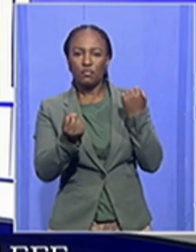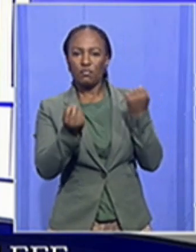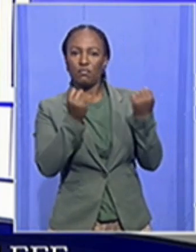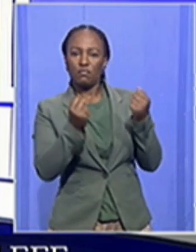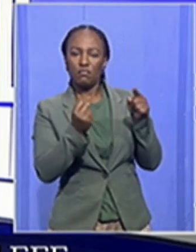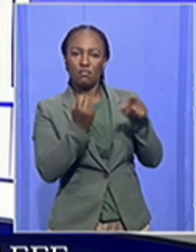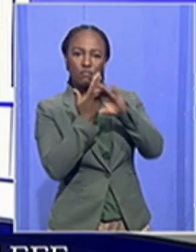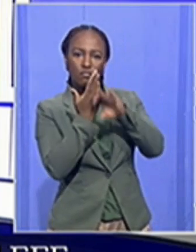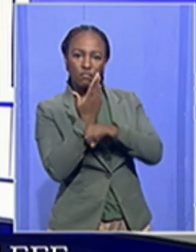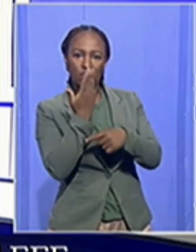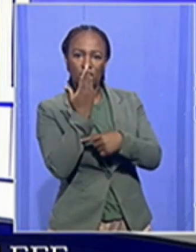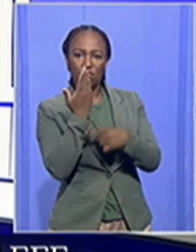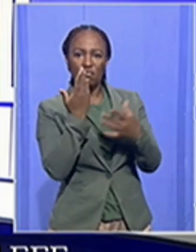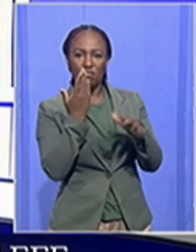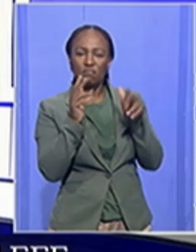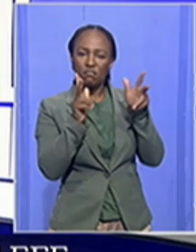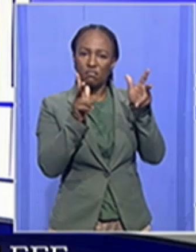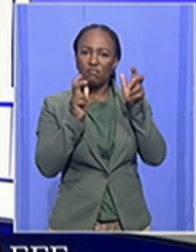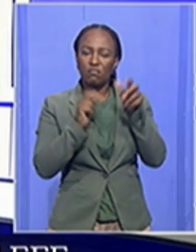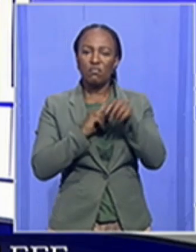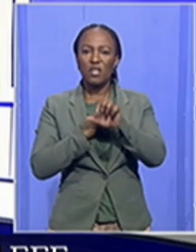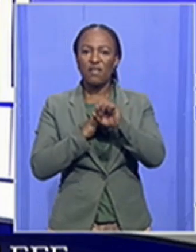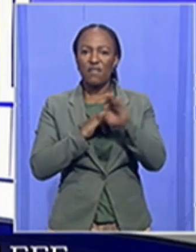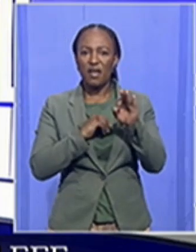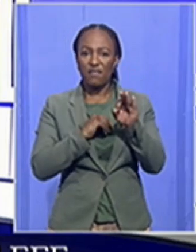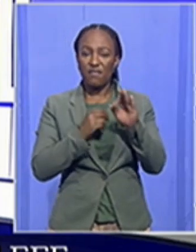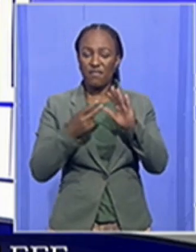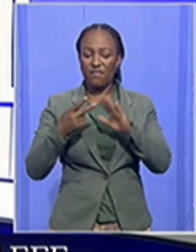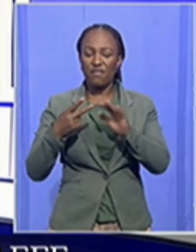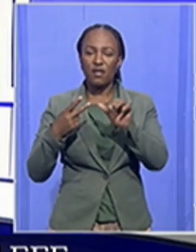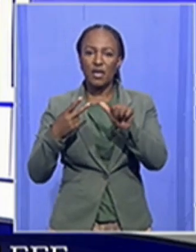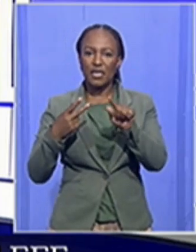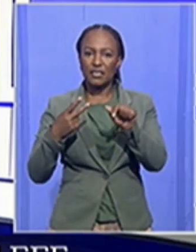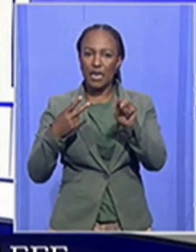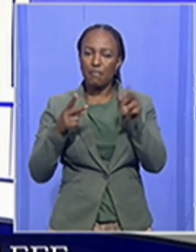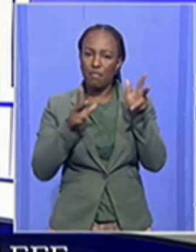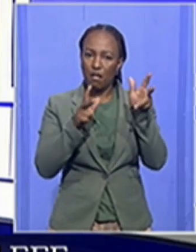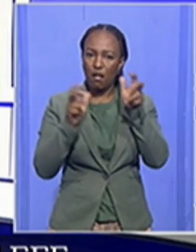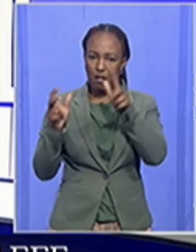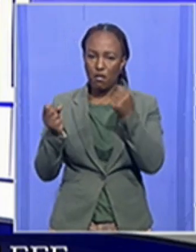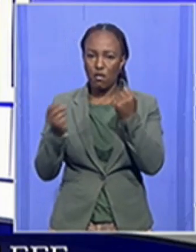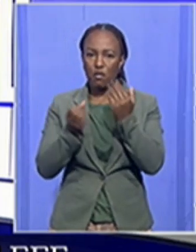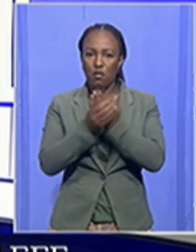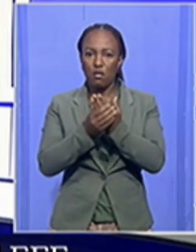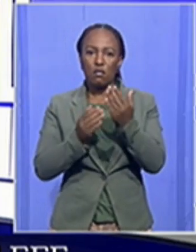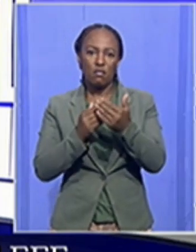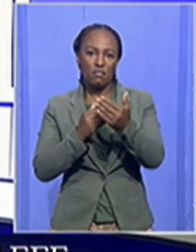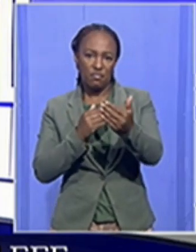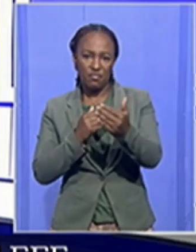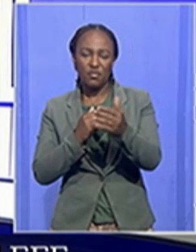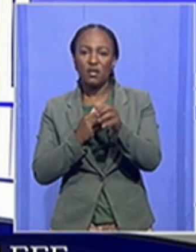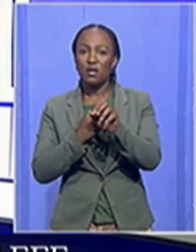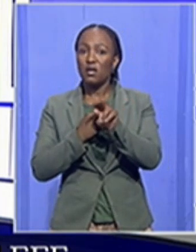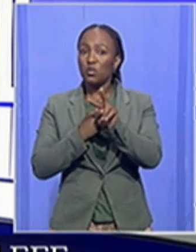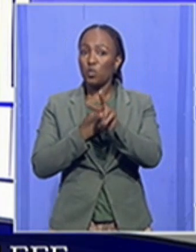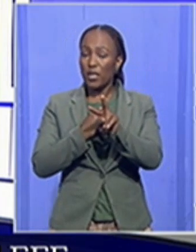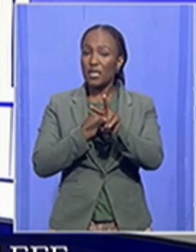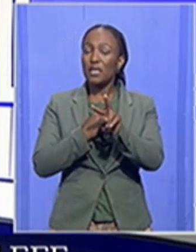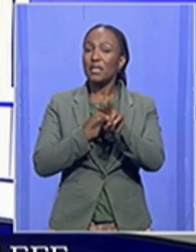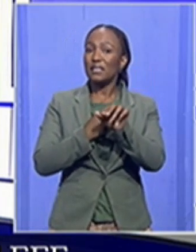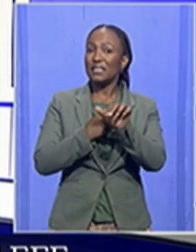molaotheo o dumele go theeletša kgopelo yeo e tlišitšwego ke mokgatlo wa EFF le wa ATM ka la 26 Dibatsela. Mekgatlo ye